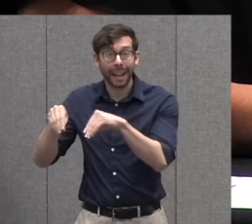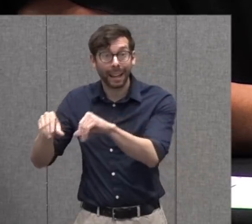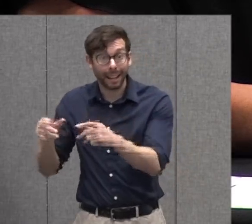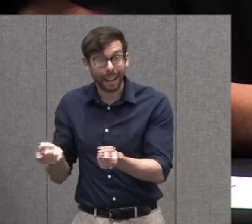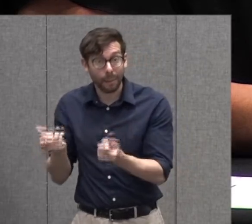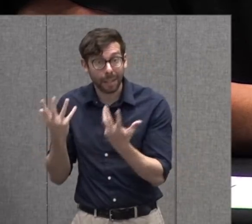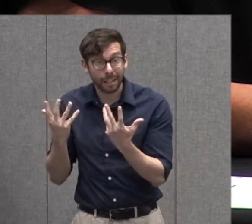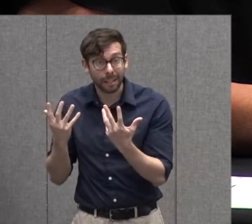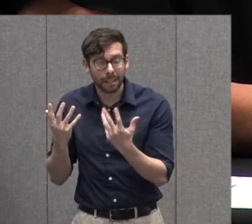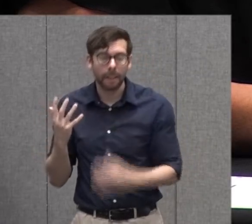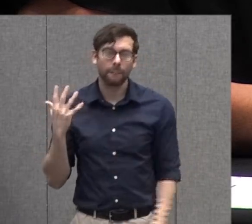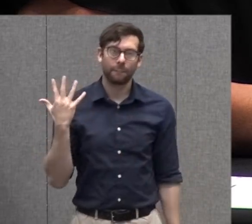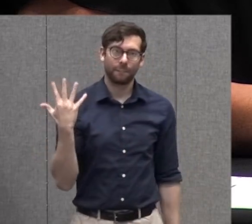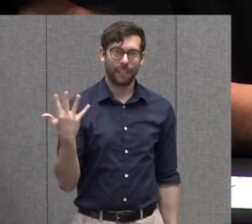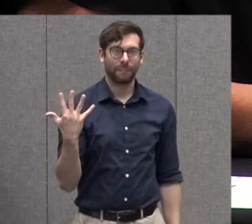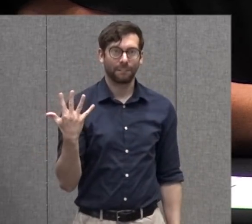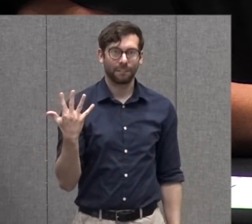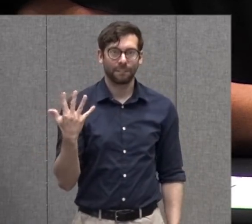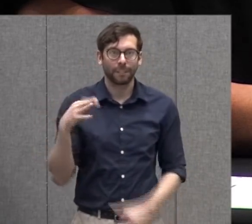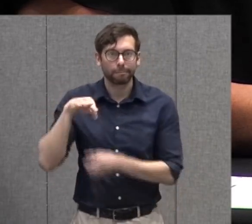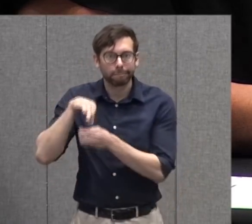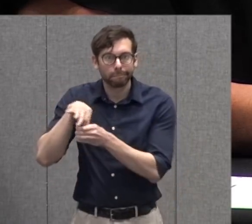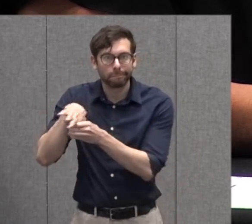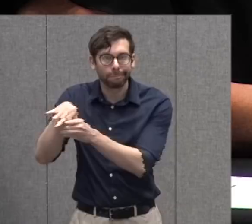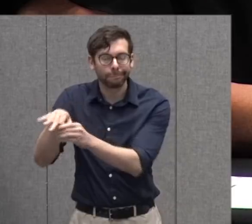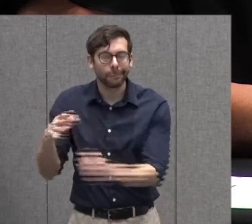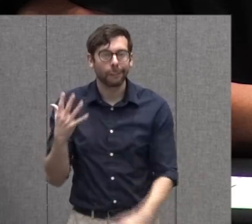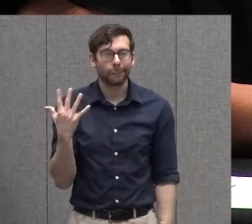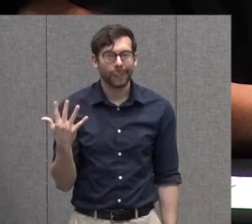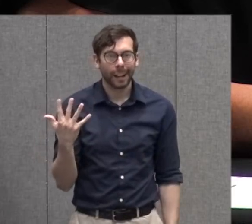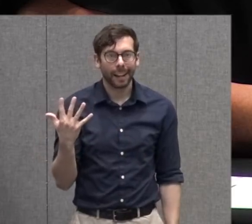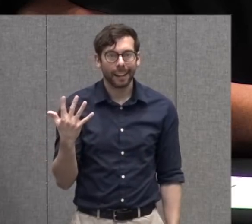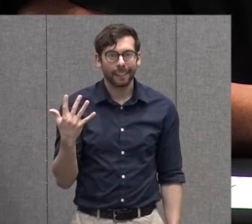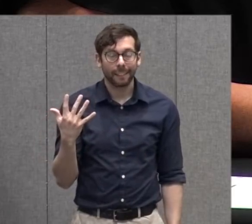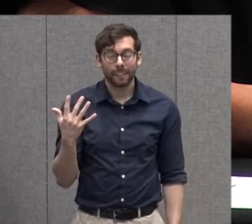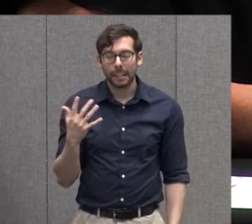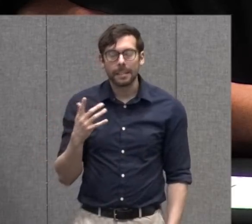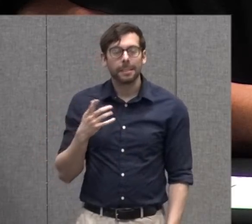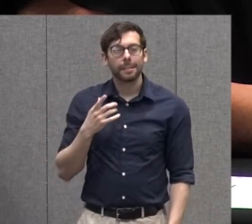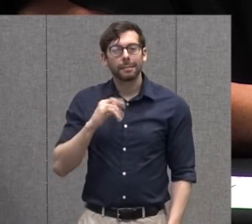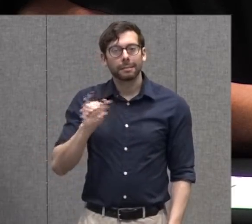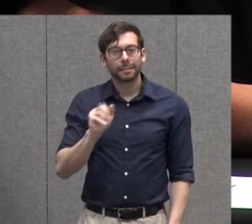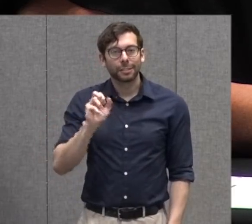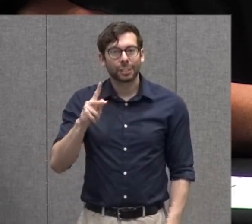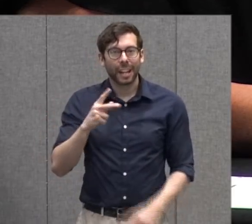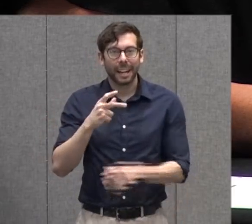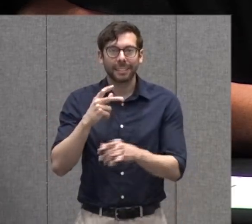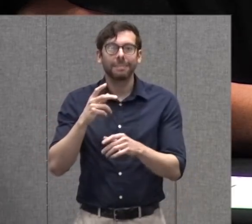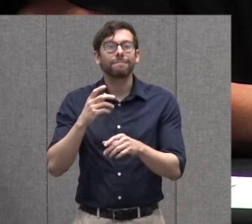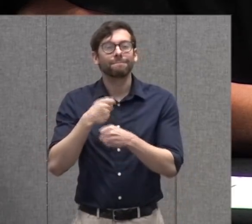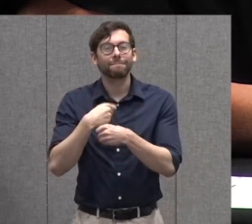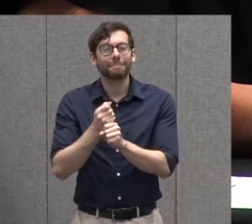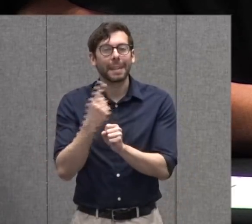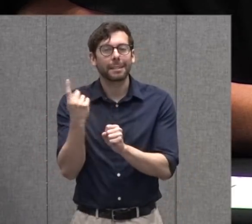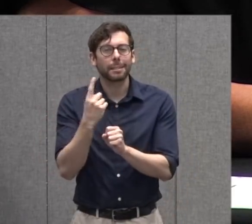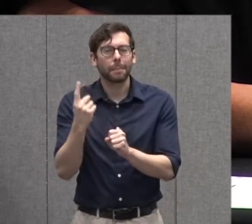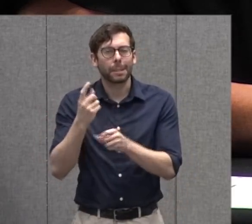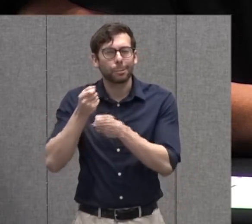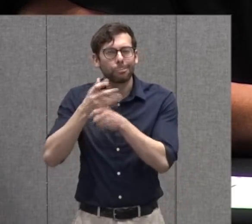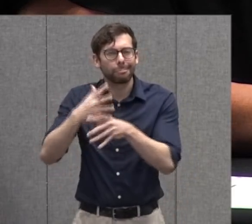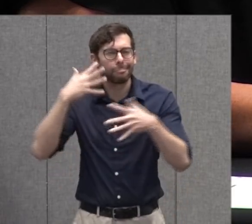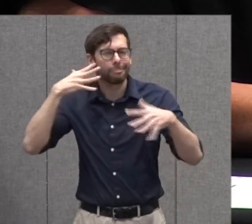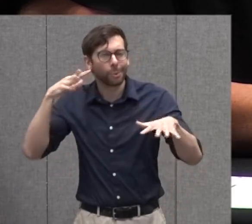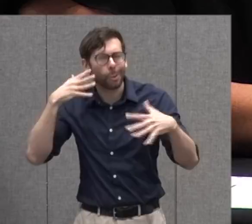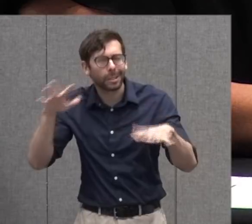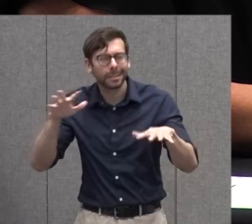5. He buried 5. He made a noisemaker to scare away the crows and the sparrows so they didn't come and eat his